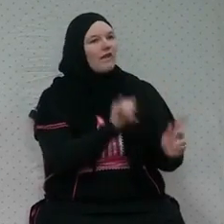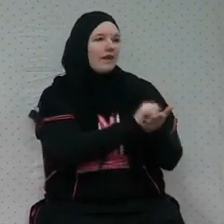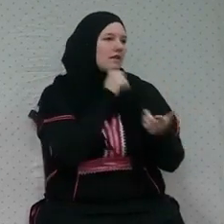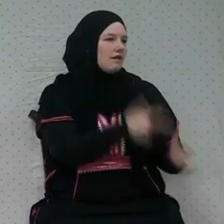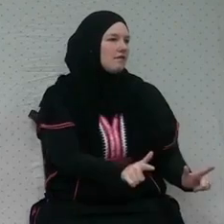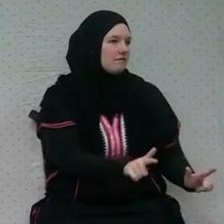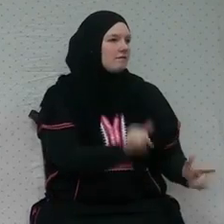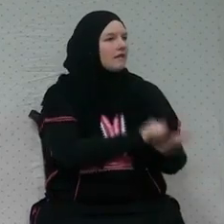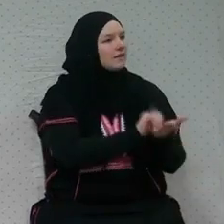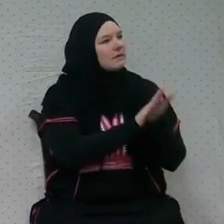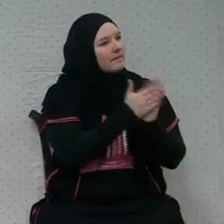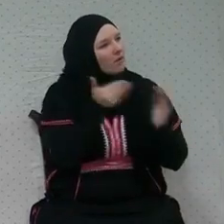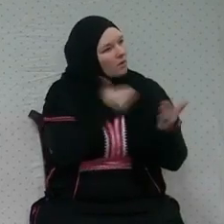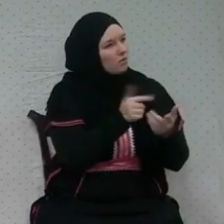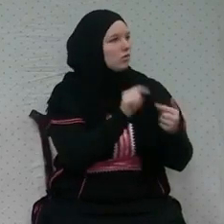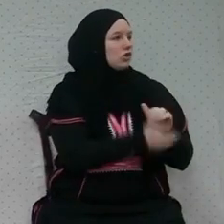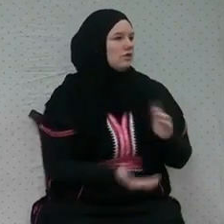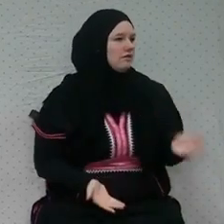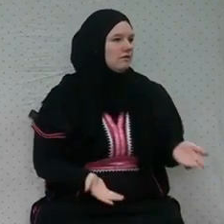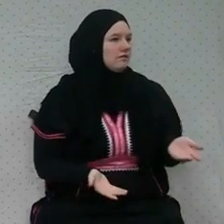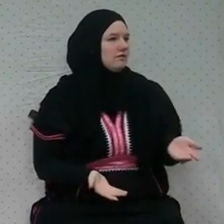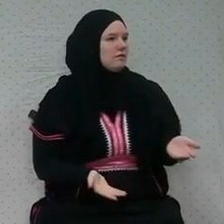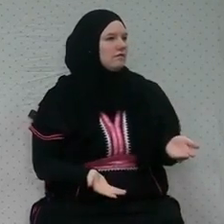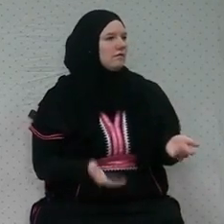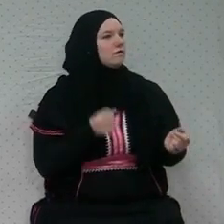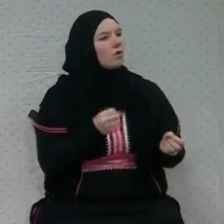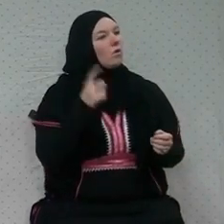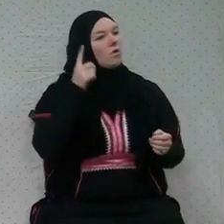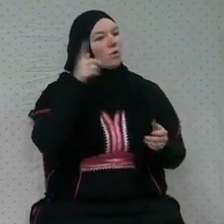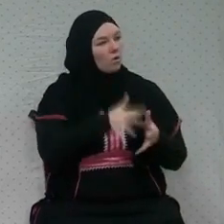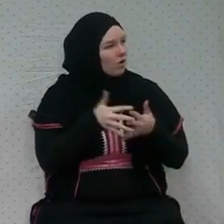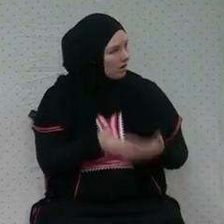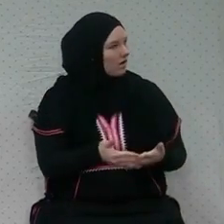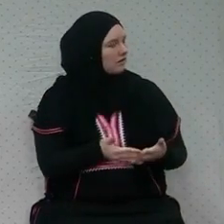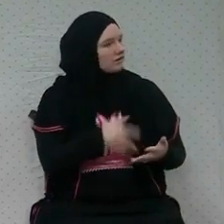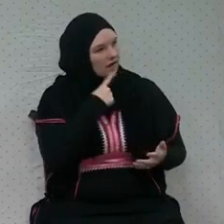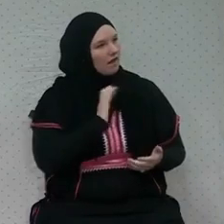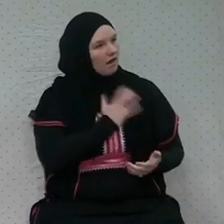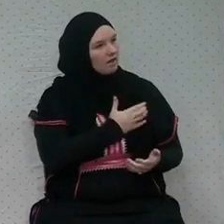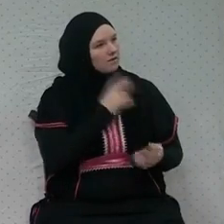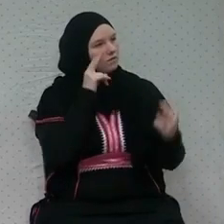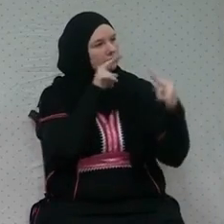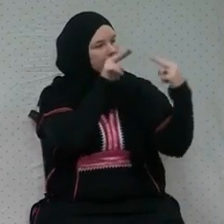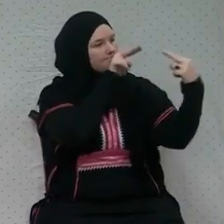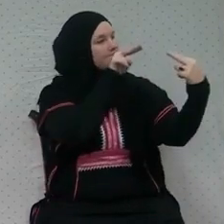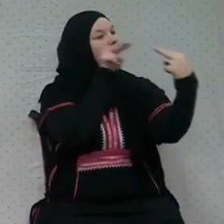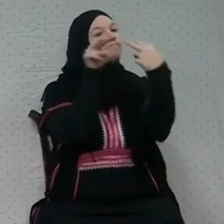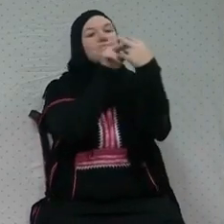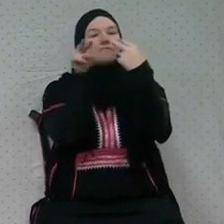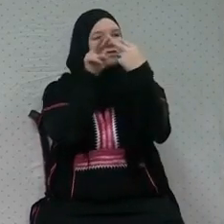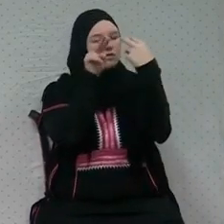prohibited. So the Quran ordered us to lower our gaze,